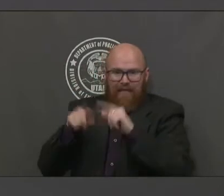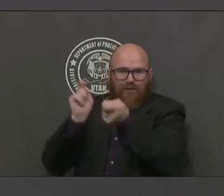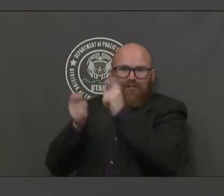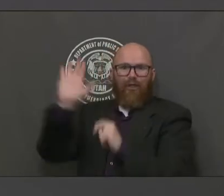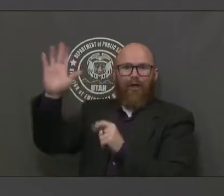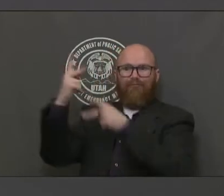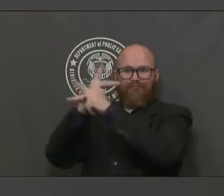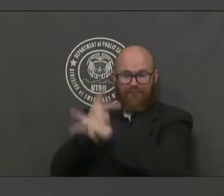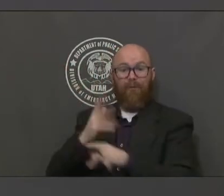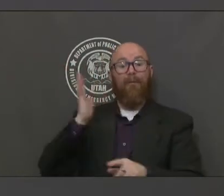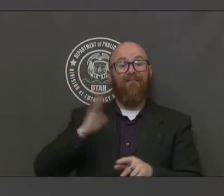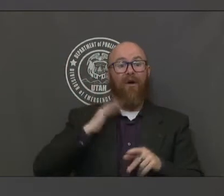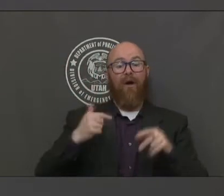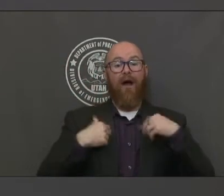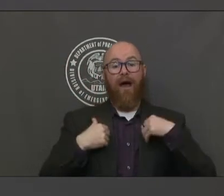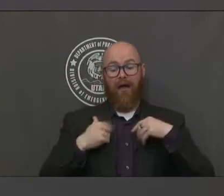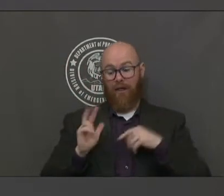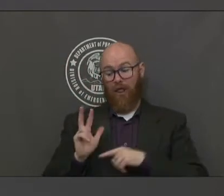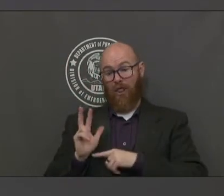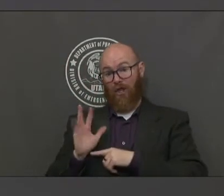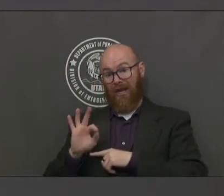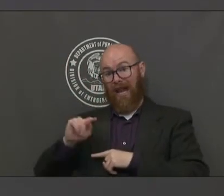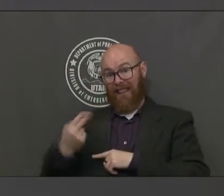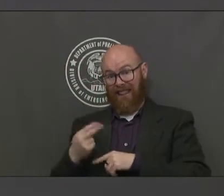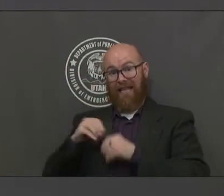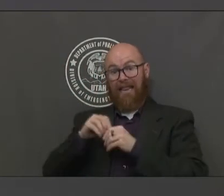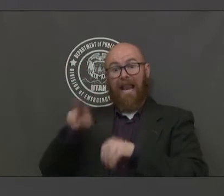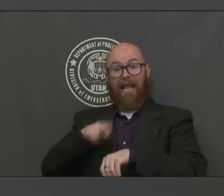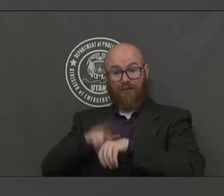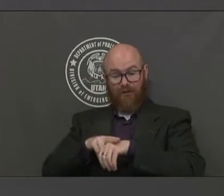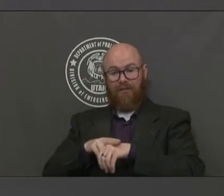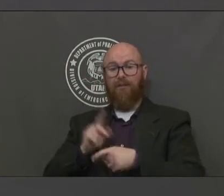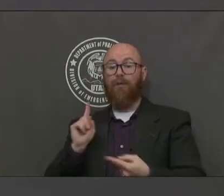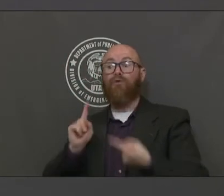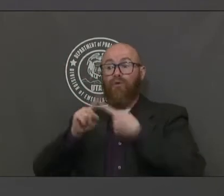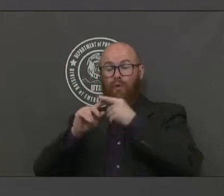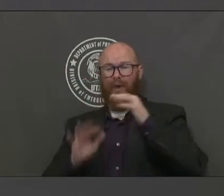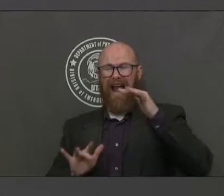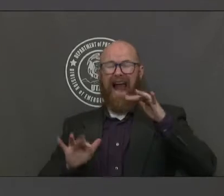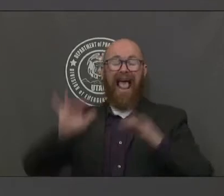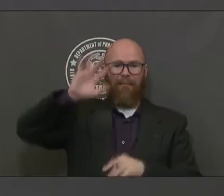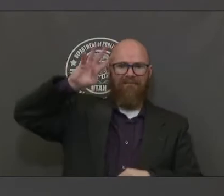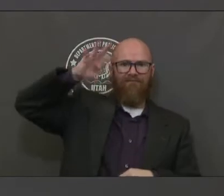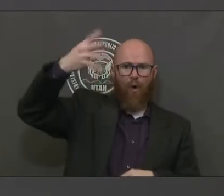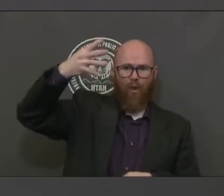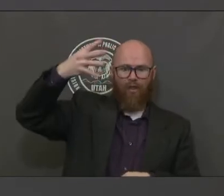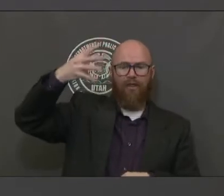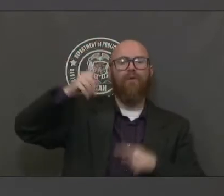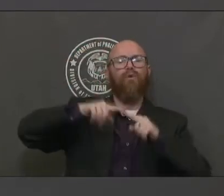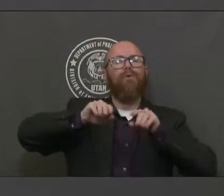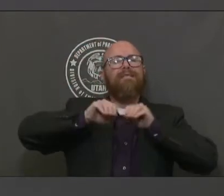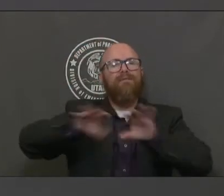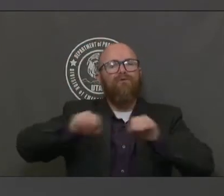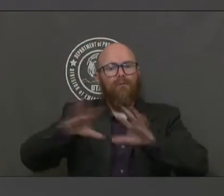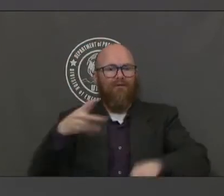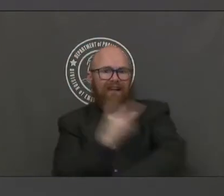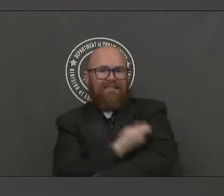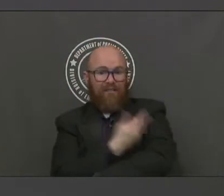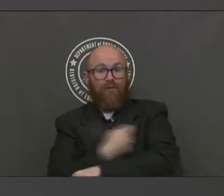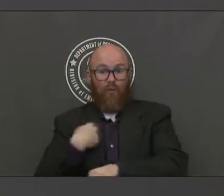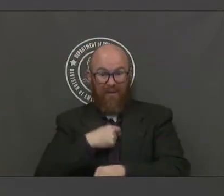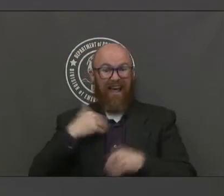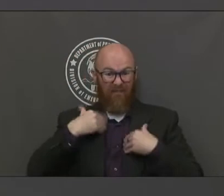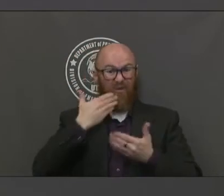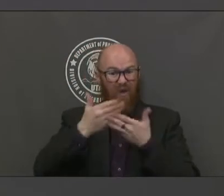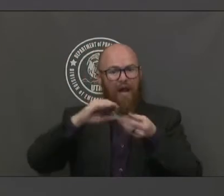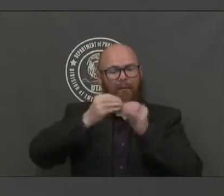in the nation to 4th in the nation in getting those vaccines out. Now, because we had those vaccines delayed, we fell back just a